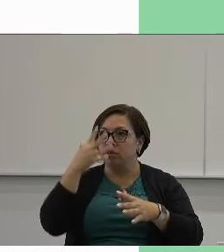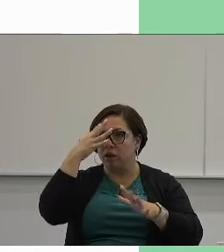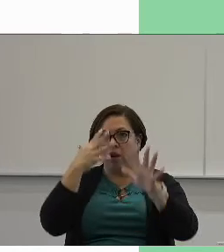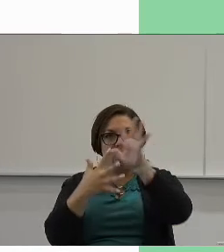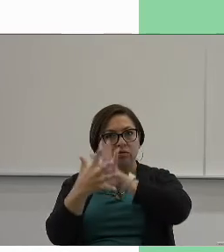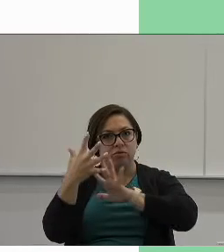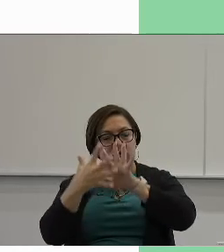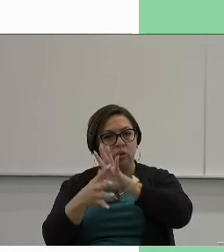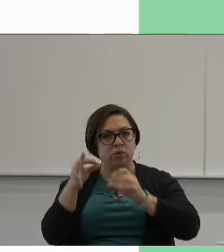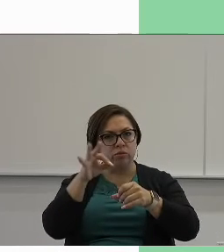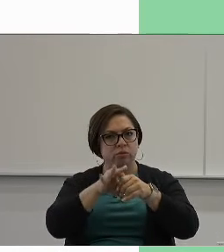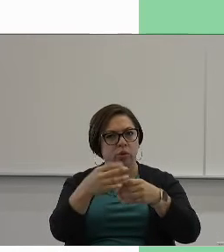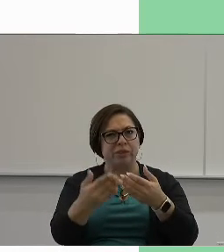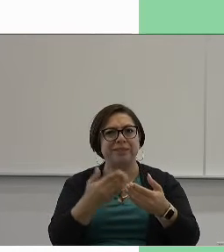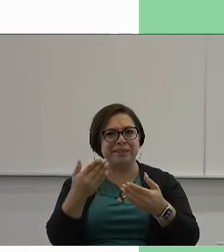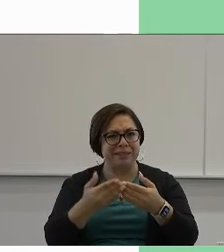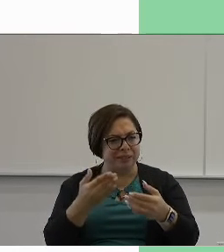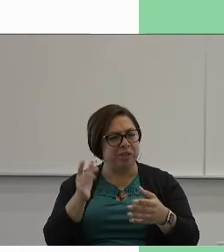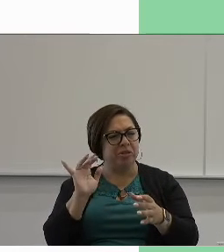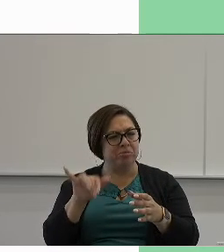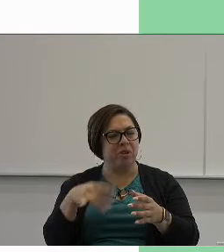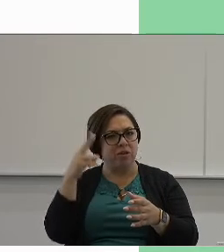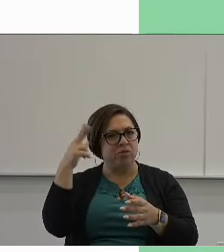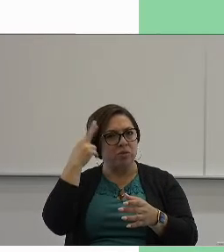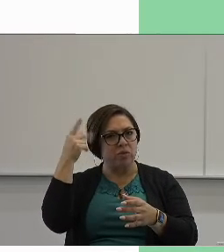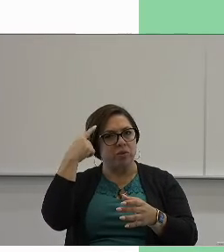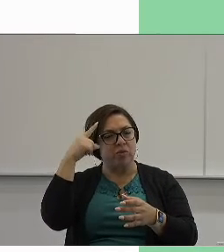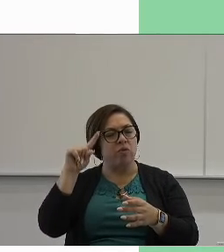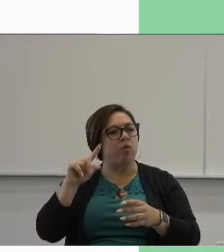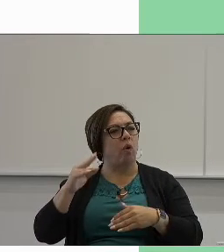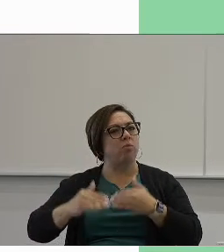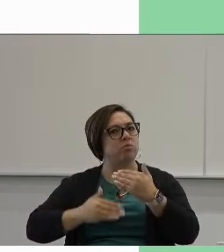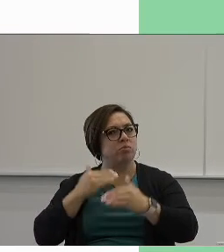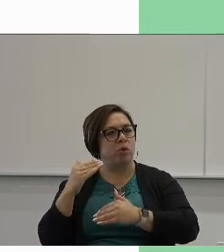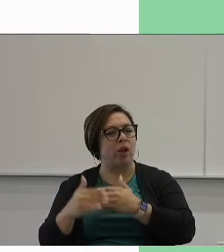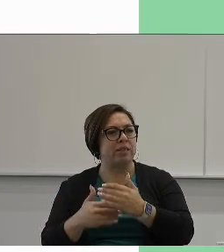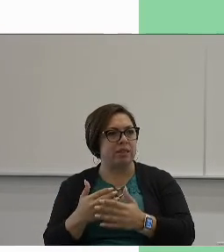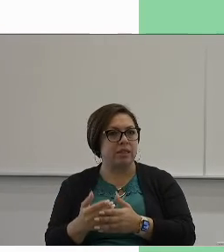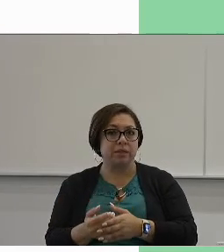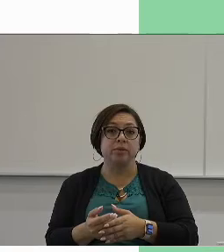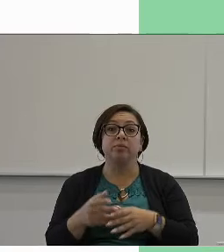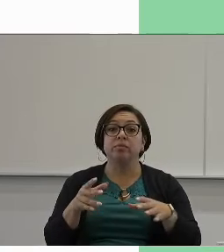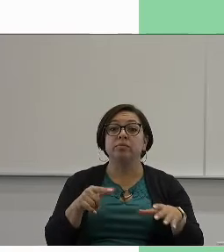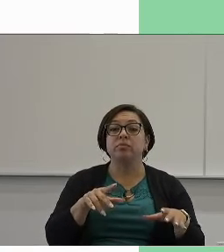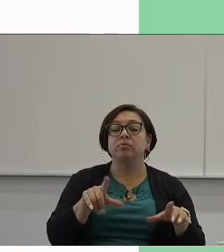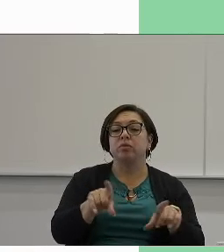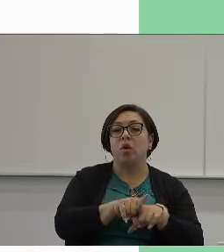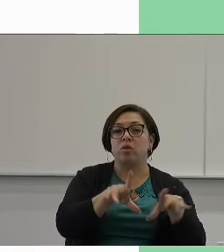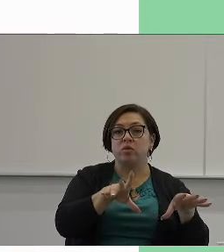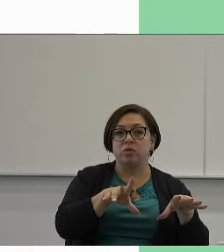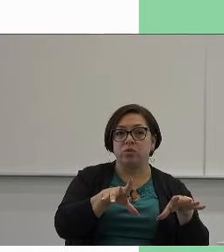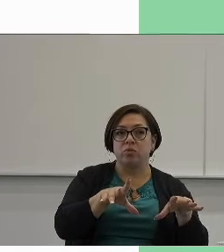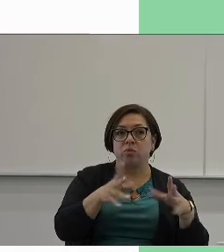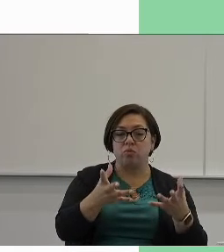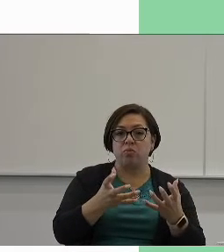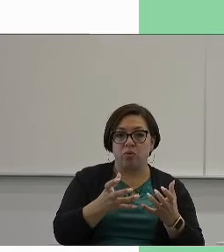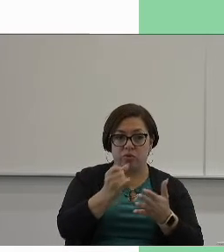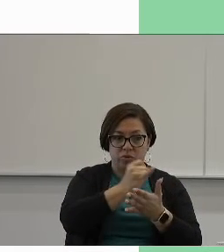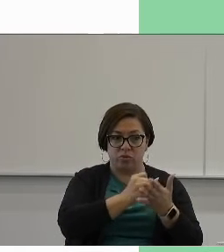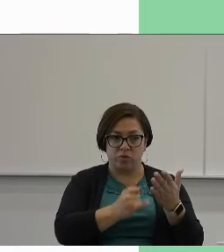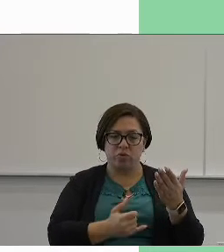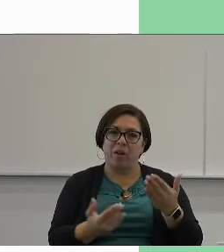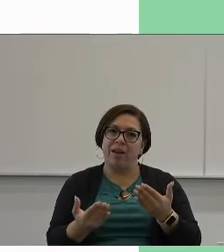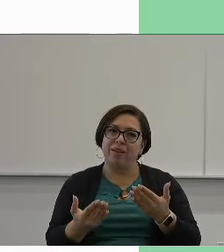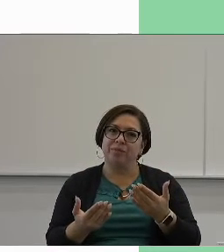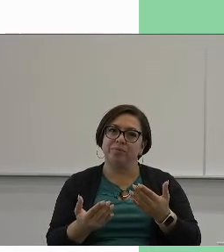easier, and that's certainly the intent of this process. We are adopting or working to draw districts of relatively equal